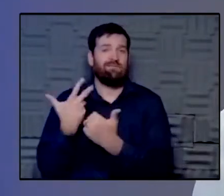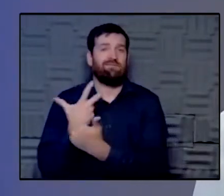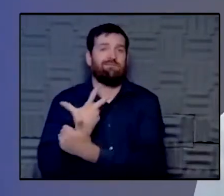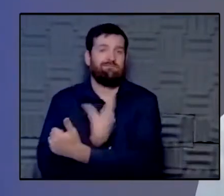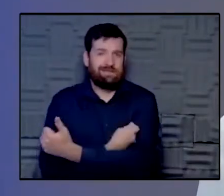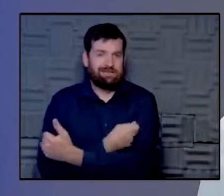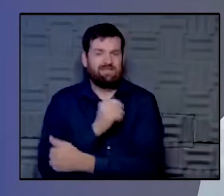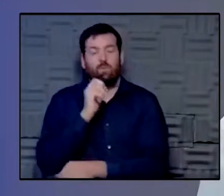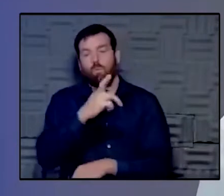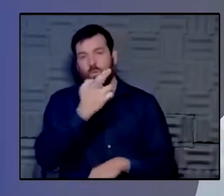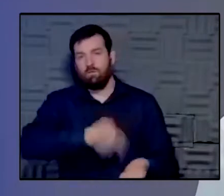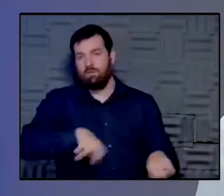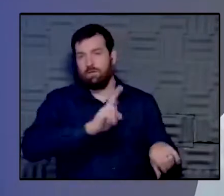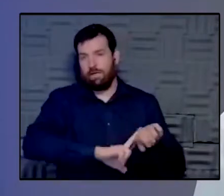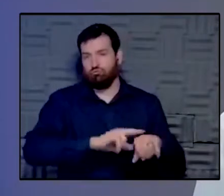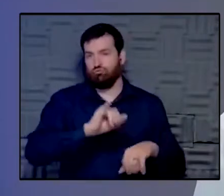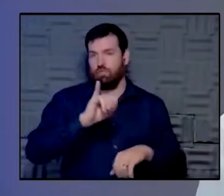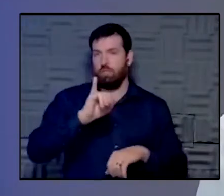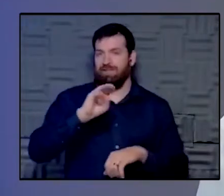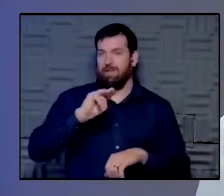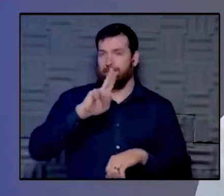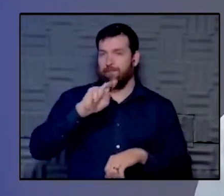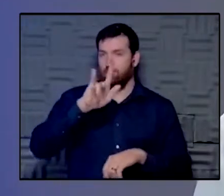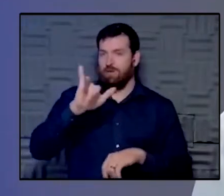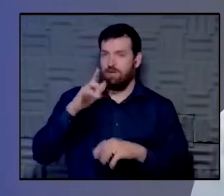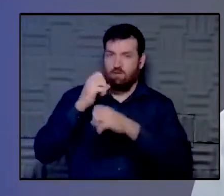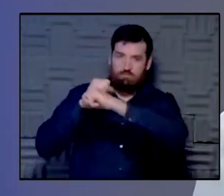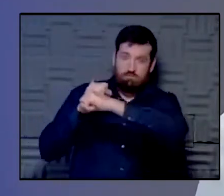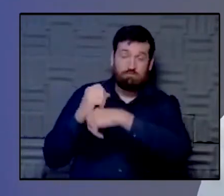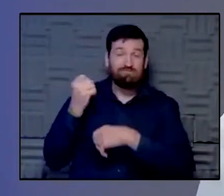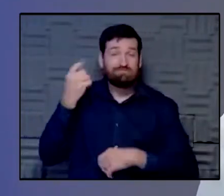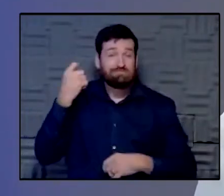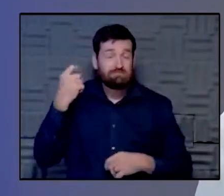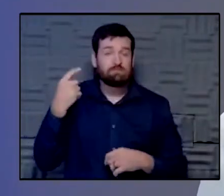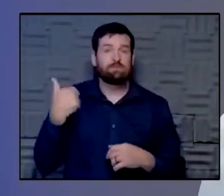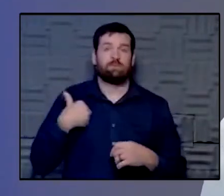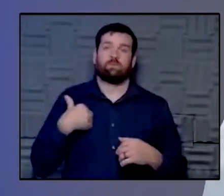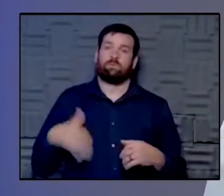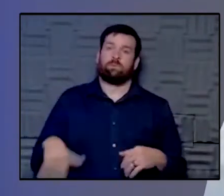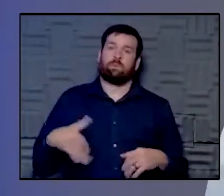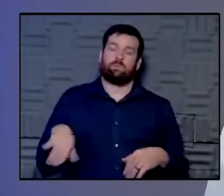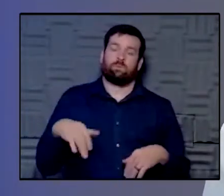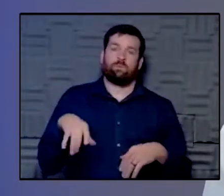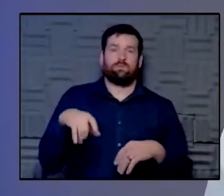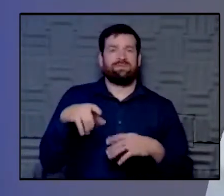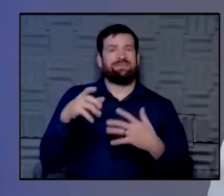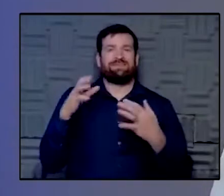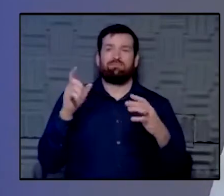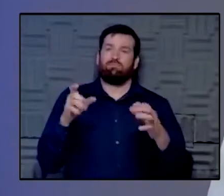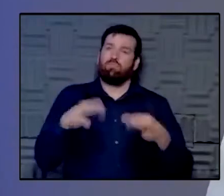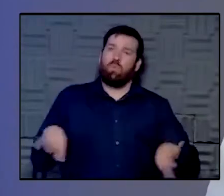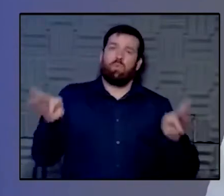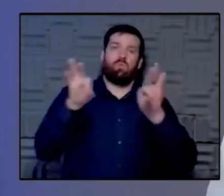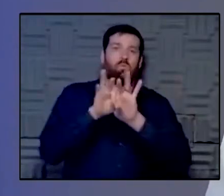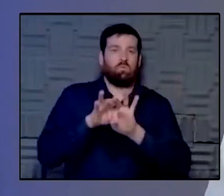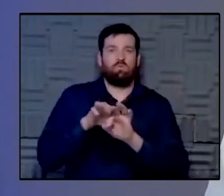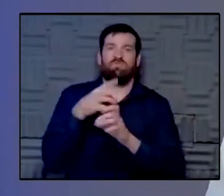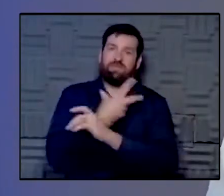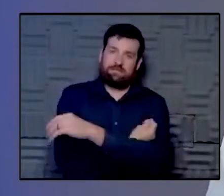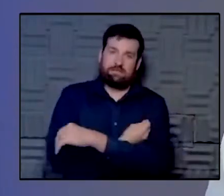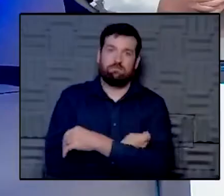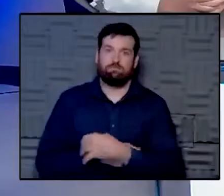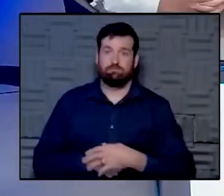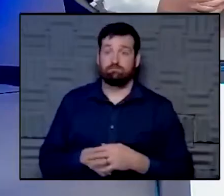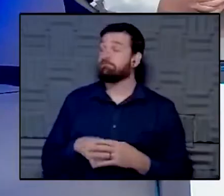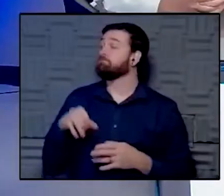vaccination or natural immunity. In this case, we really need to do that through vaccination.